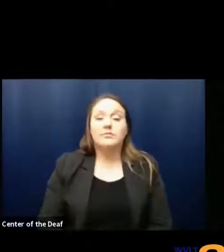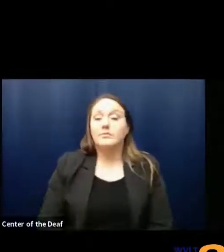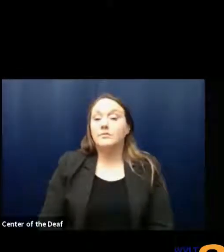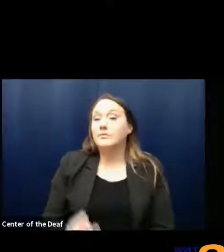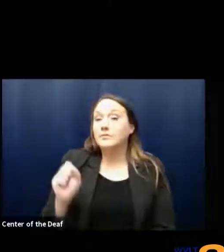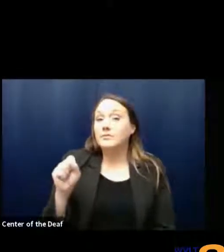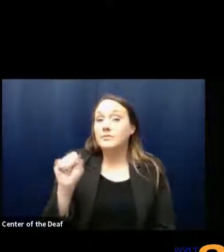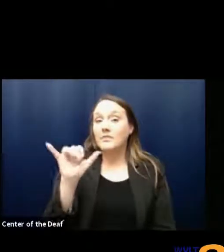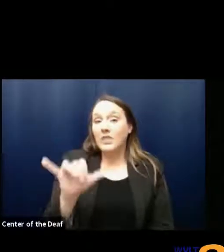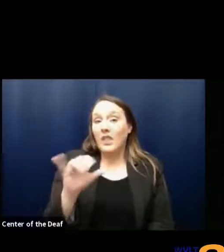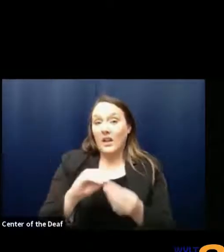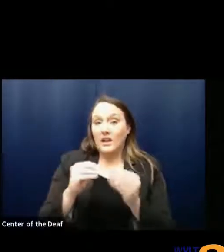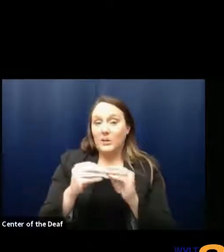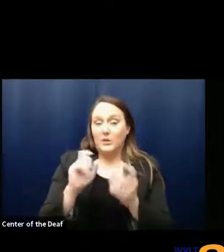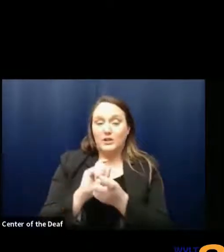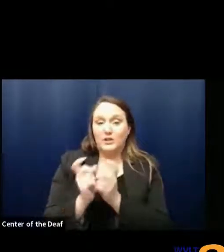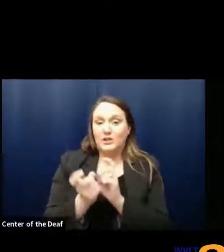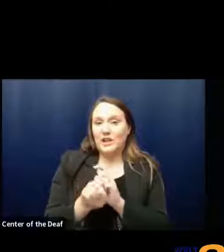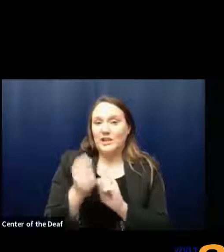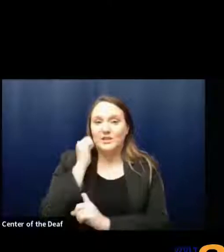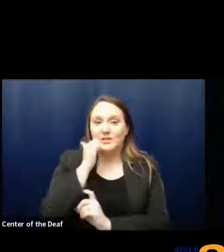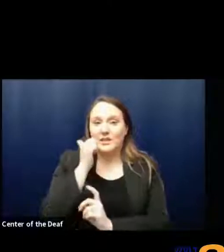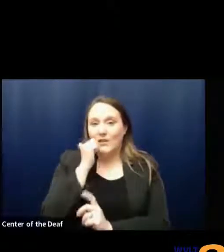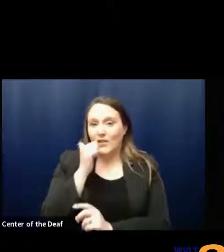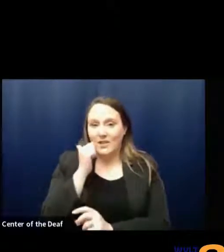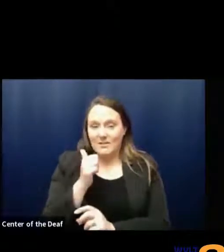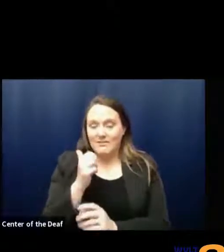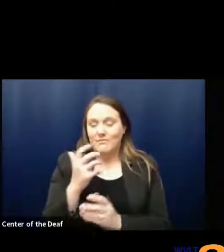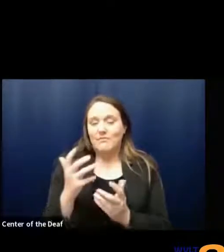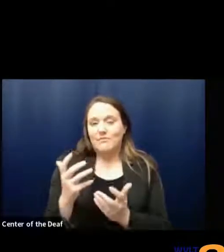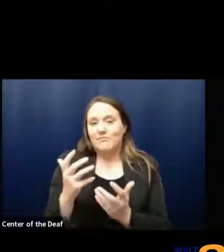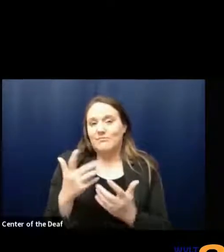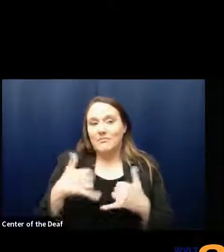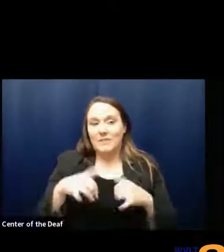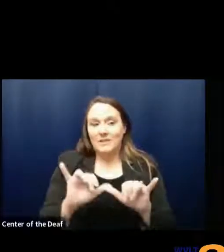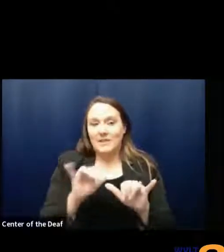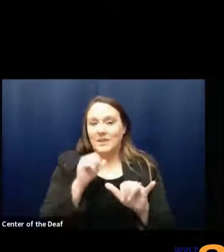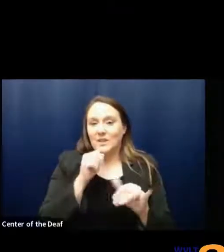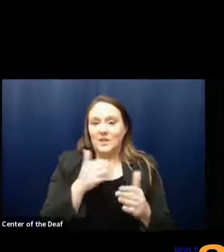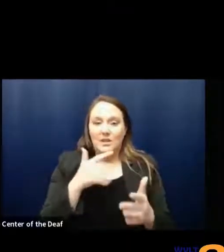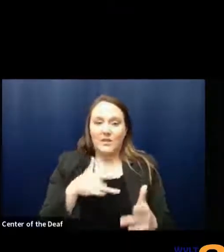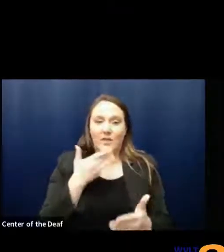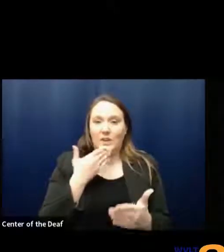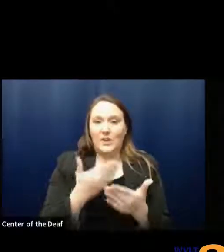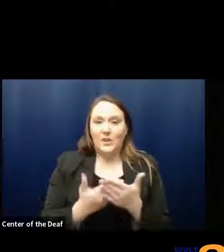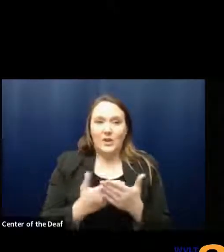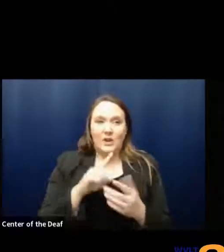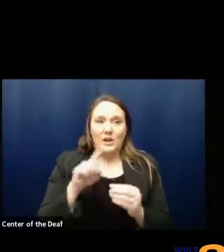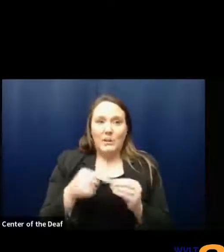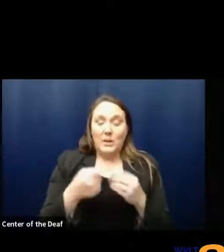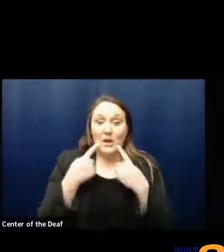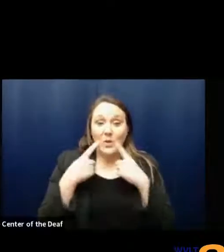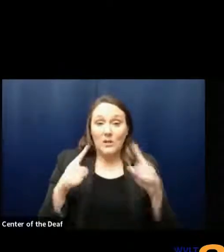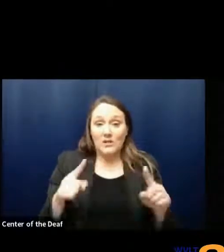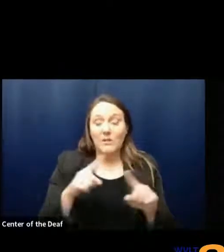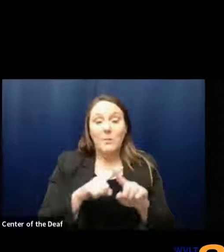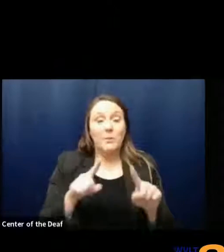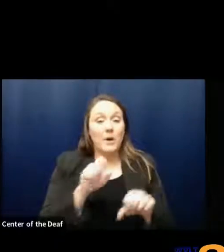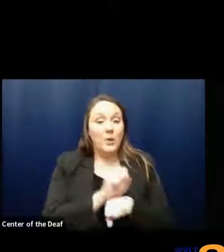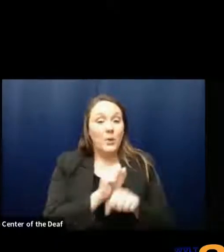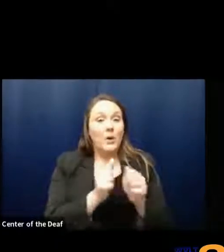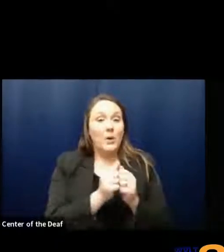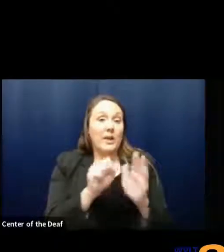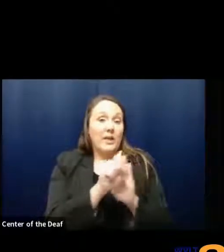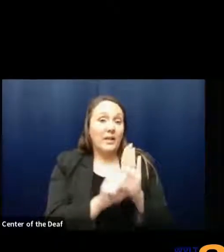So that number changes every single day. So we still don't feel good about putting it out. We are working every day with the State Department of Health,